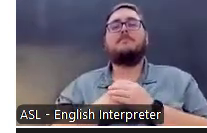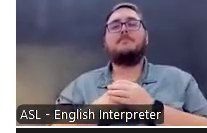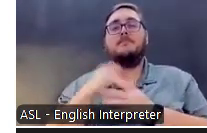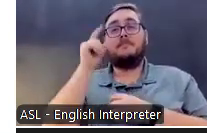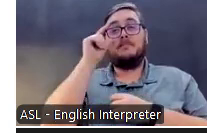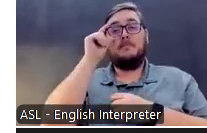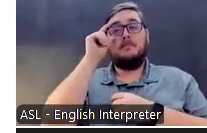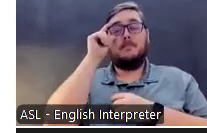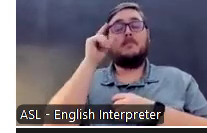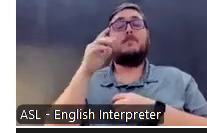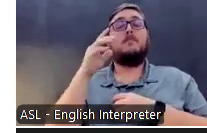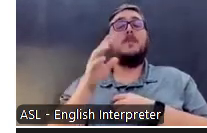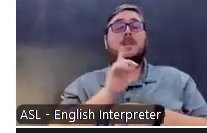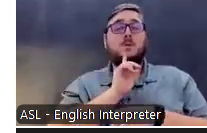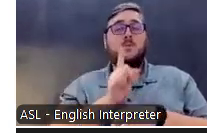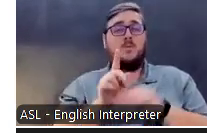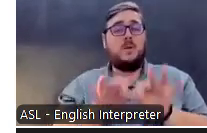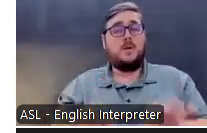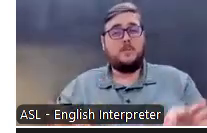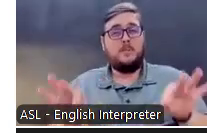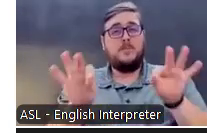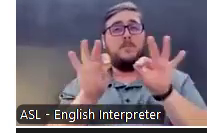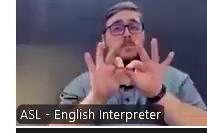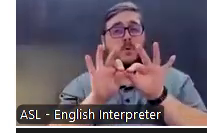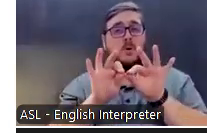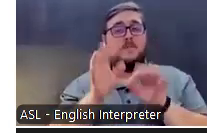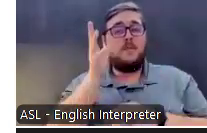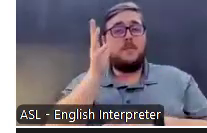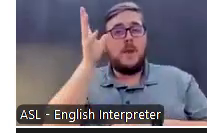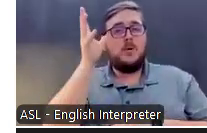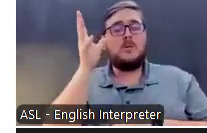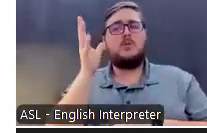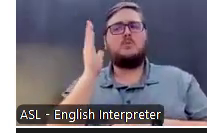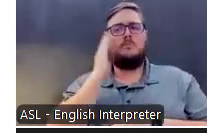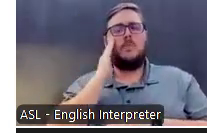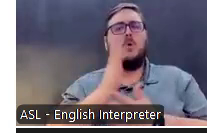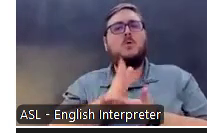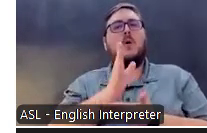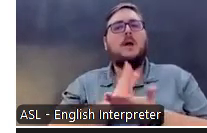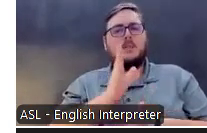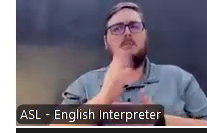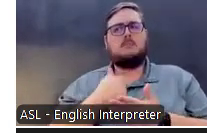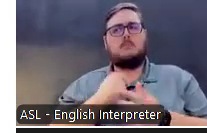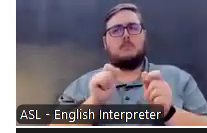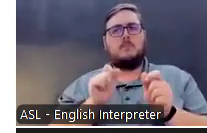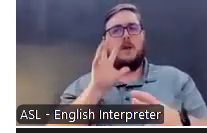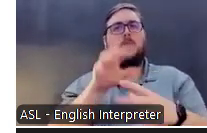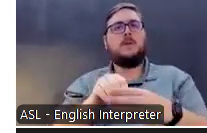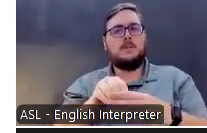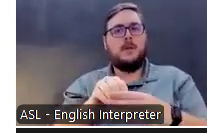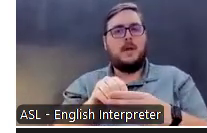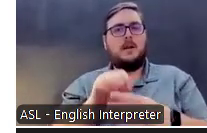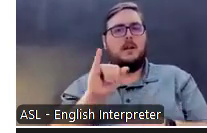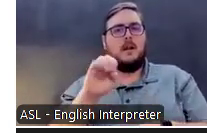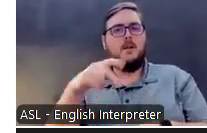It's really important for parents to be aware of their right to participation in the IEP process. So we're going to talk about parent